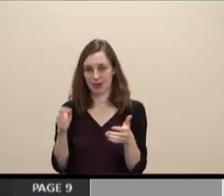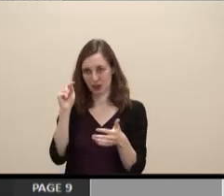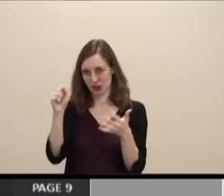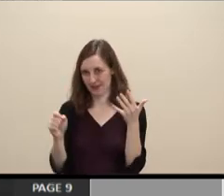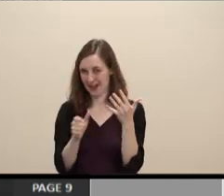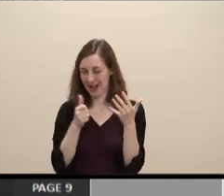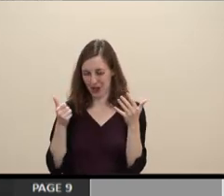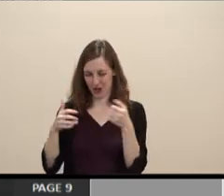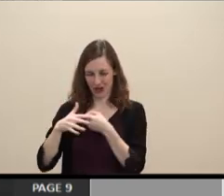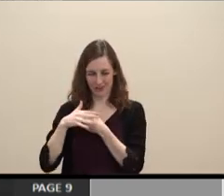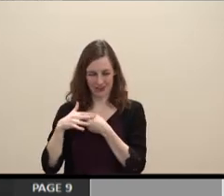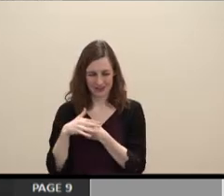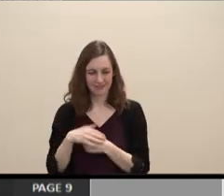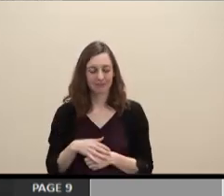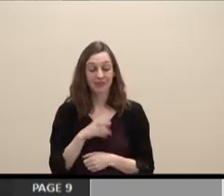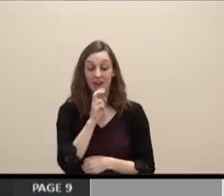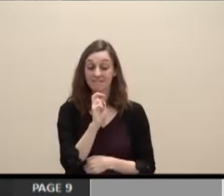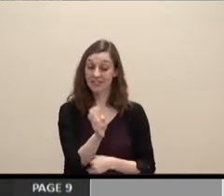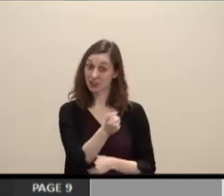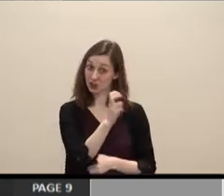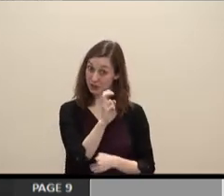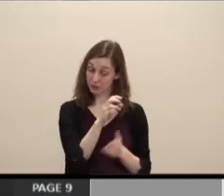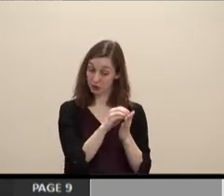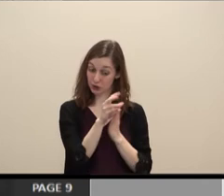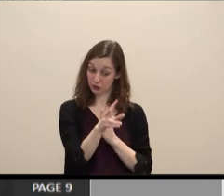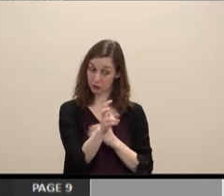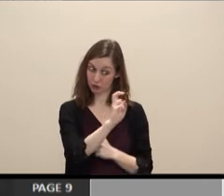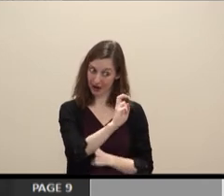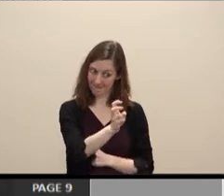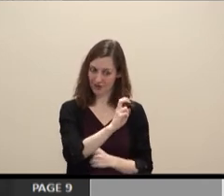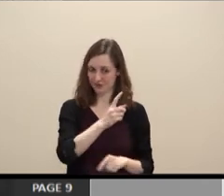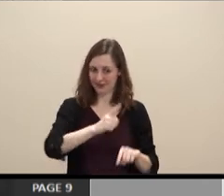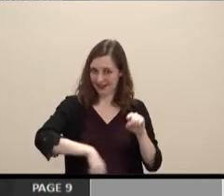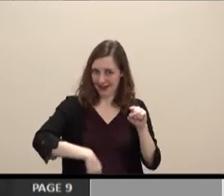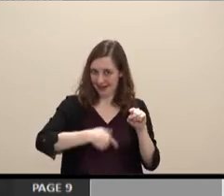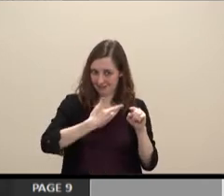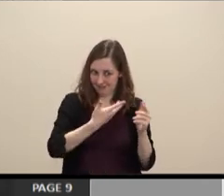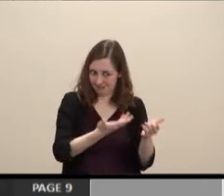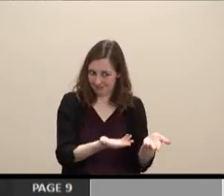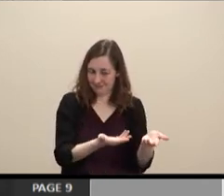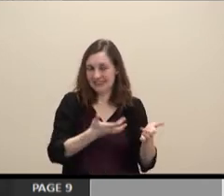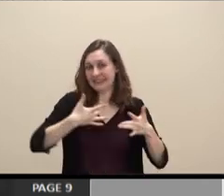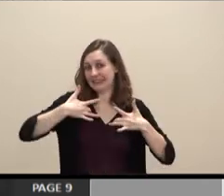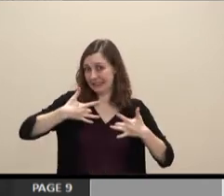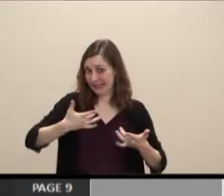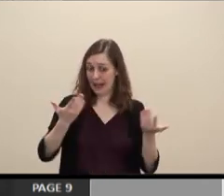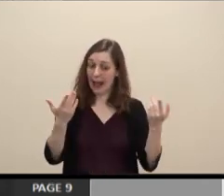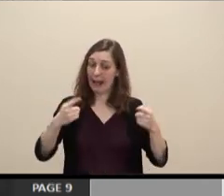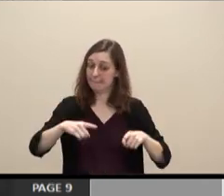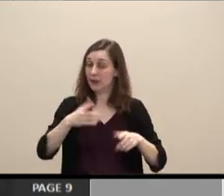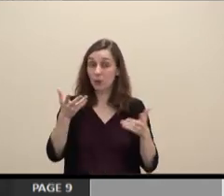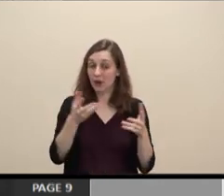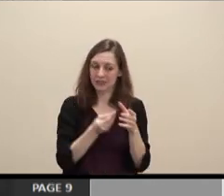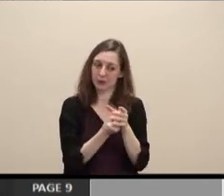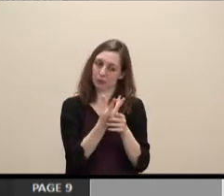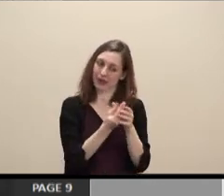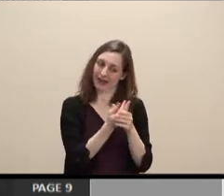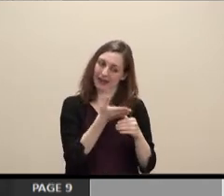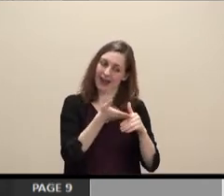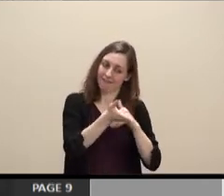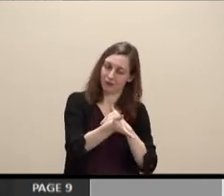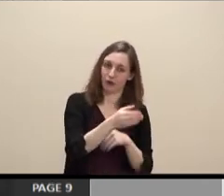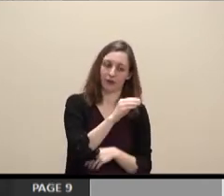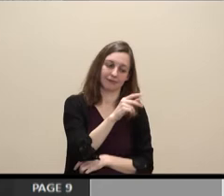areas. Field trips and student travel, big hit, because most of those occur late in the school year in May